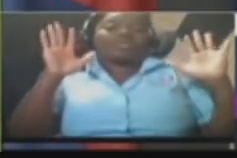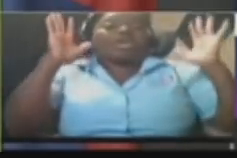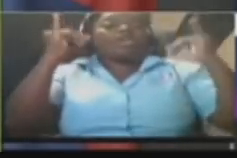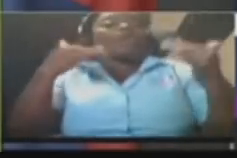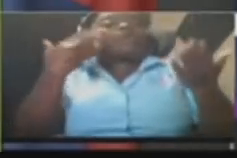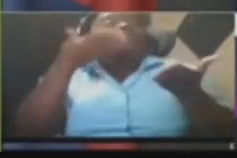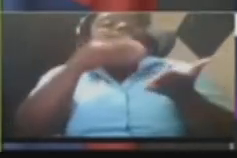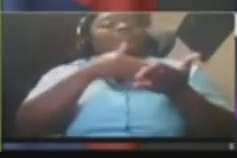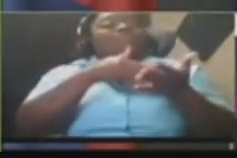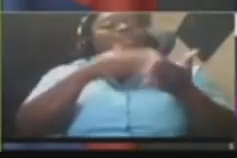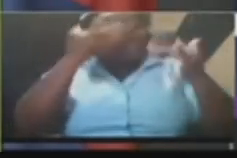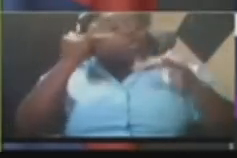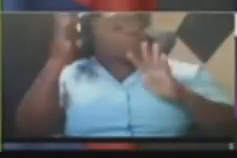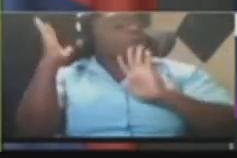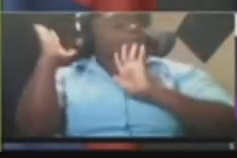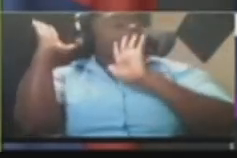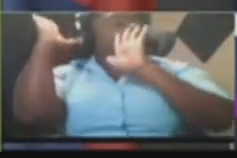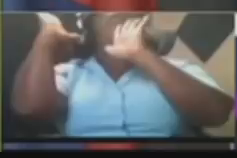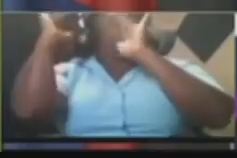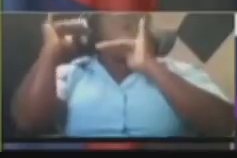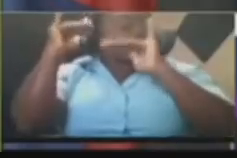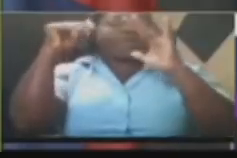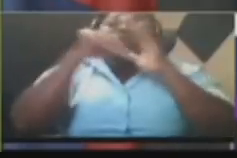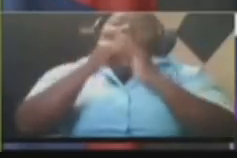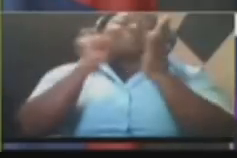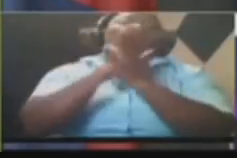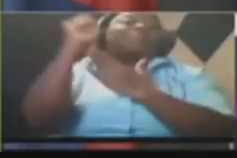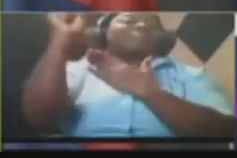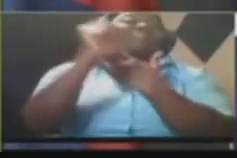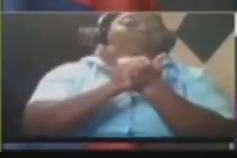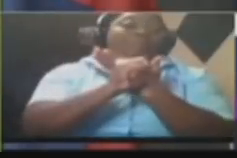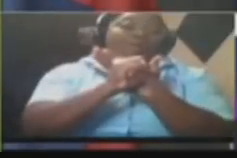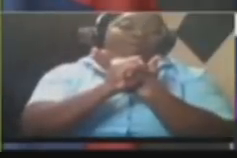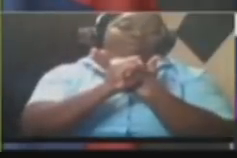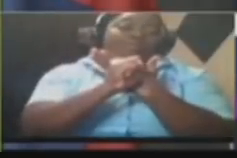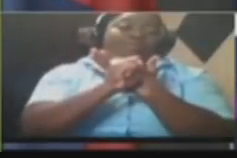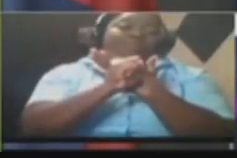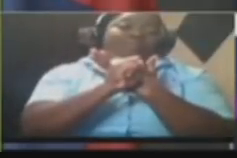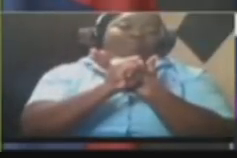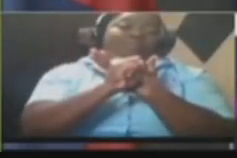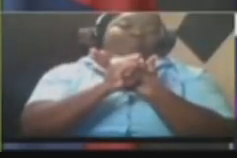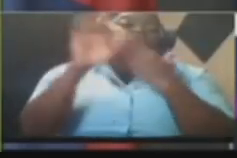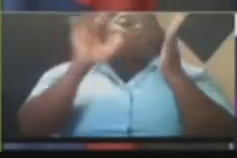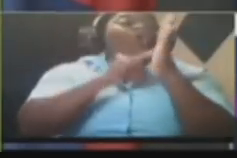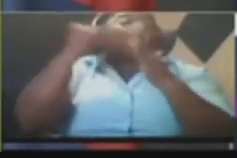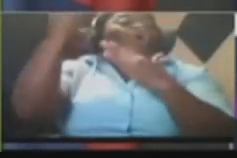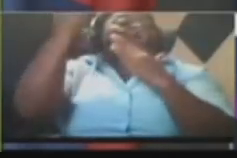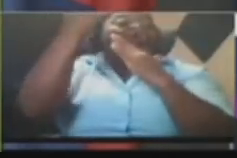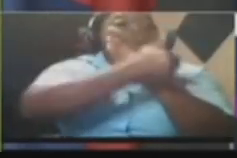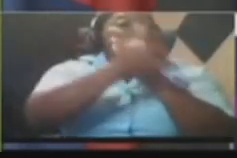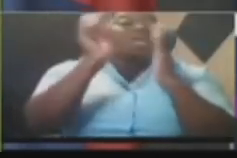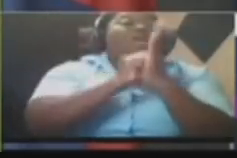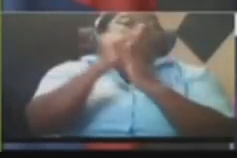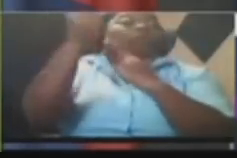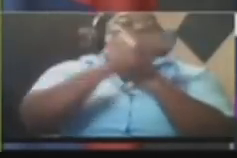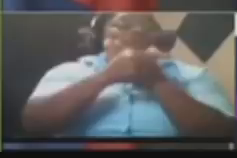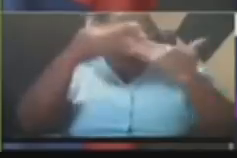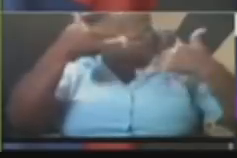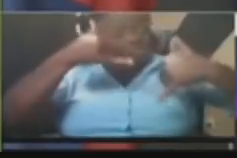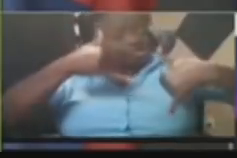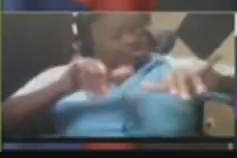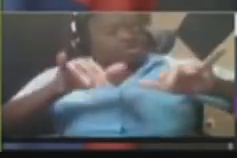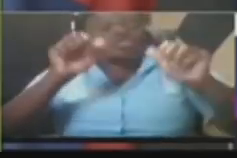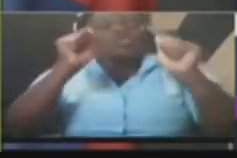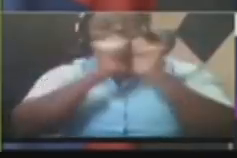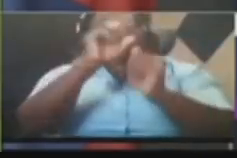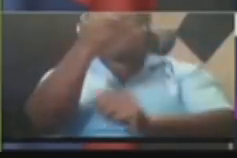in a good position in September. So July and August, we expect to keep that vaccination program going. And